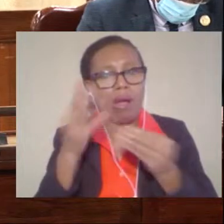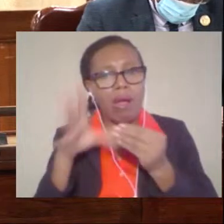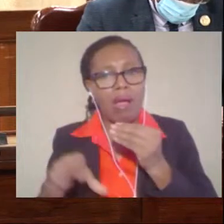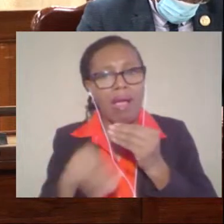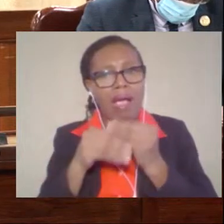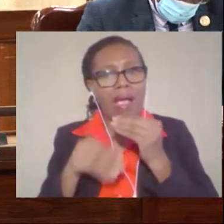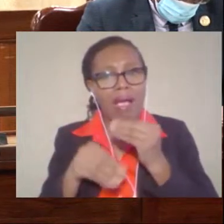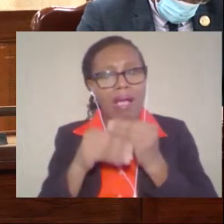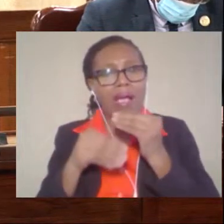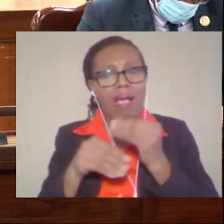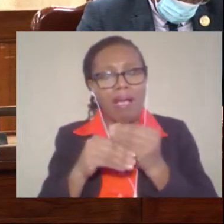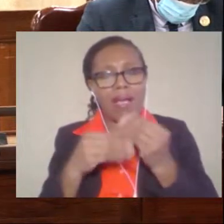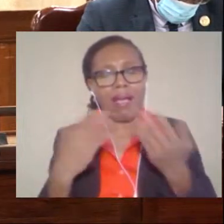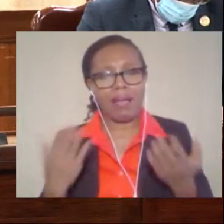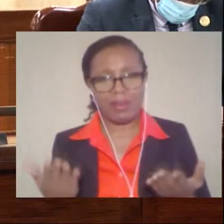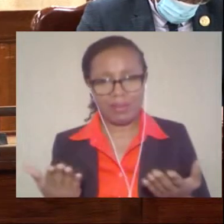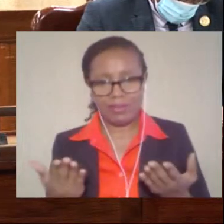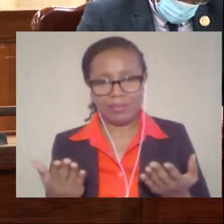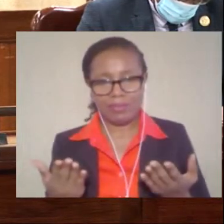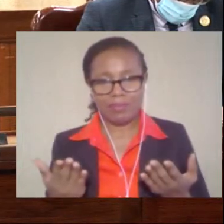Now, there are some pillars